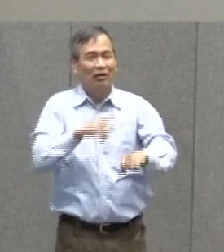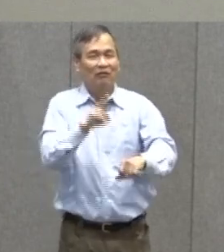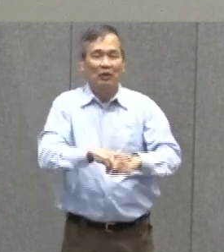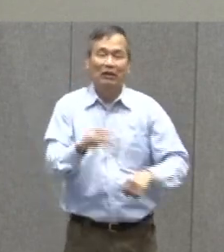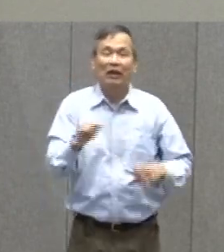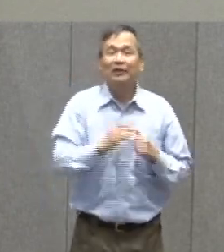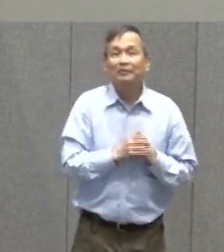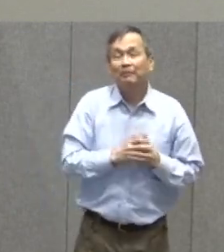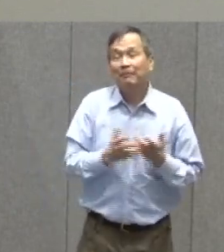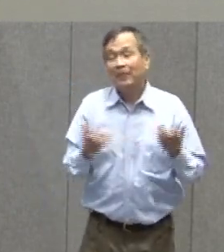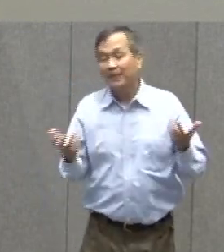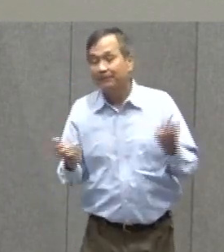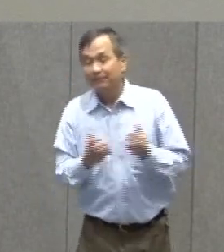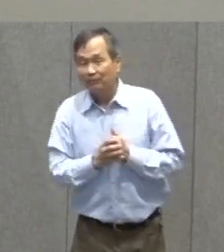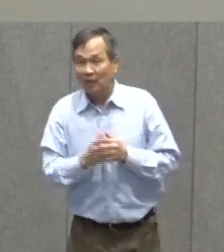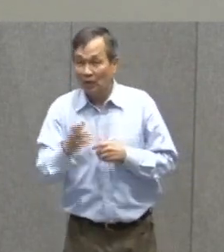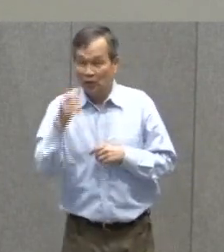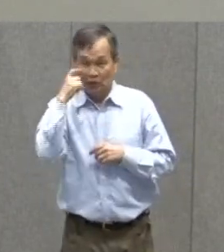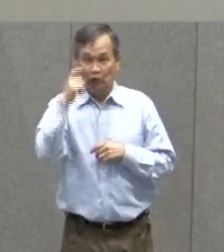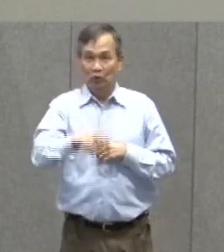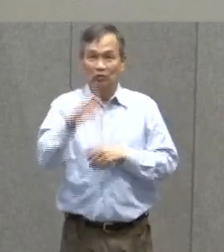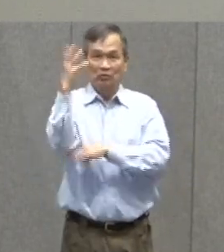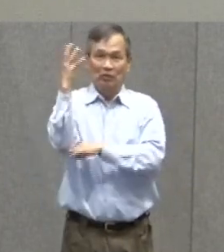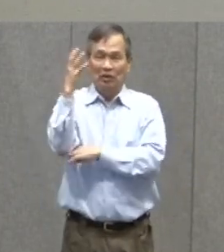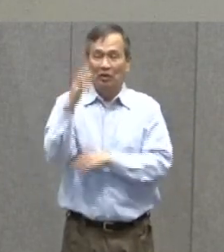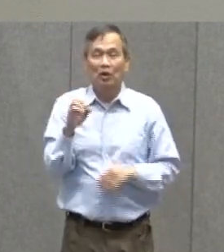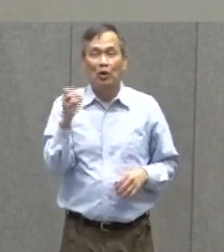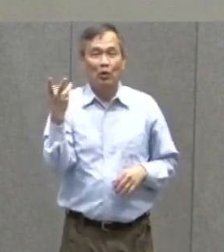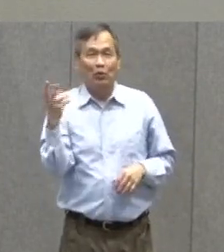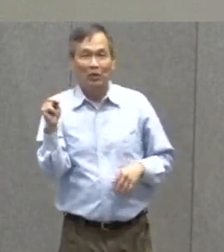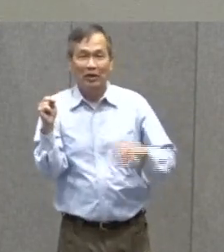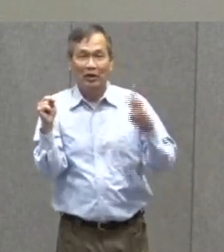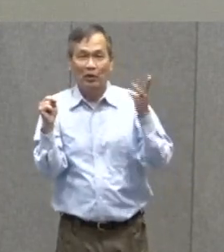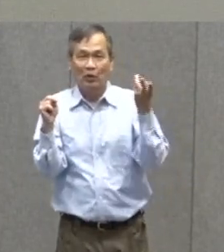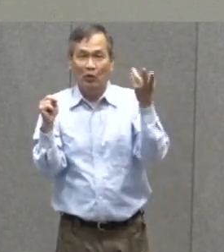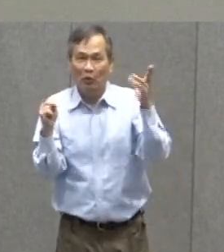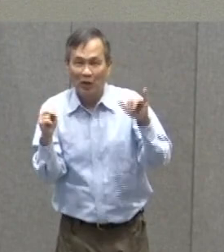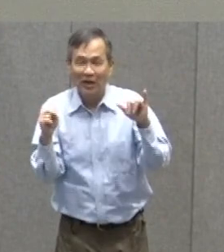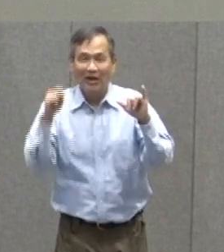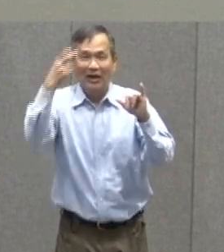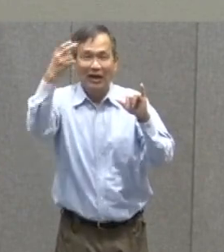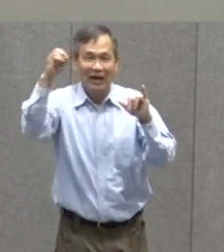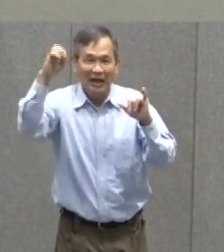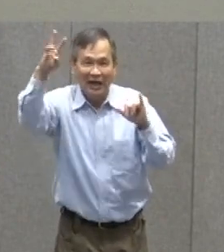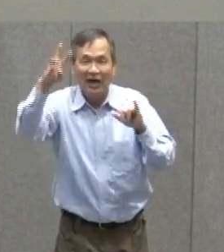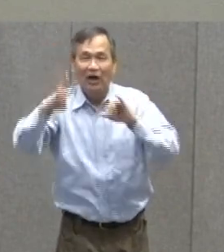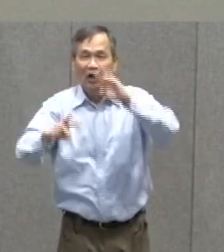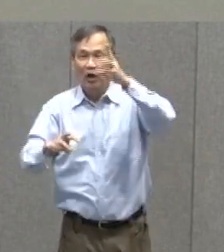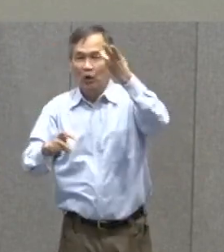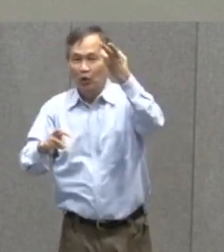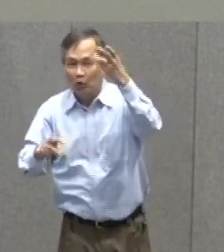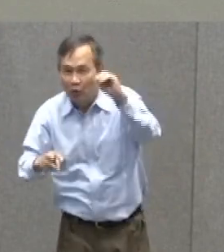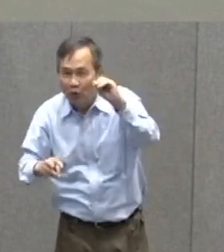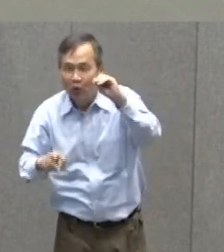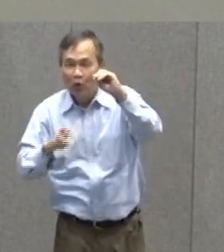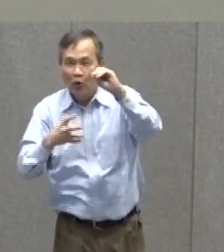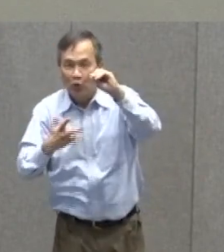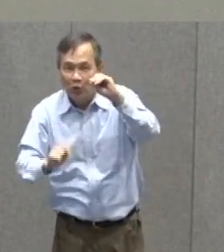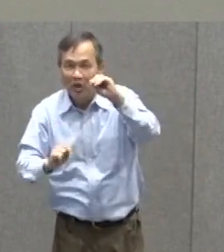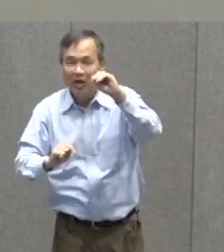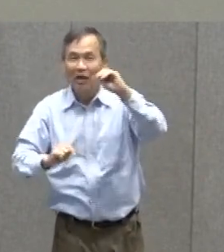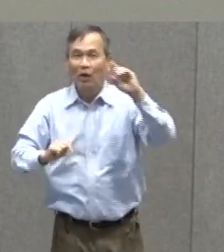with, as we have here with when, why, how, who, what,